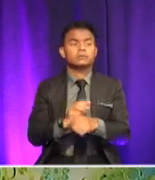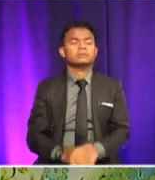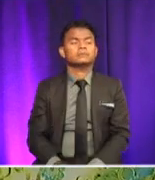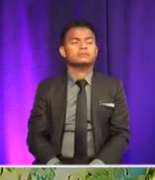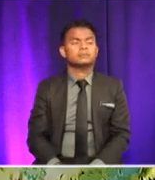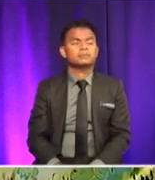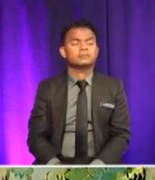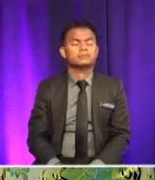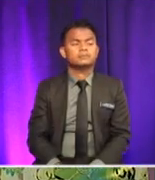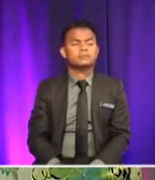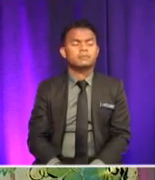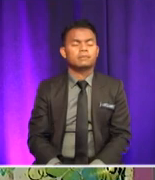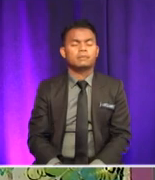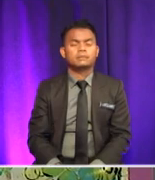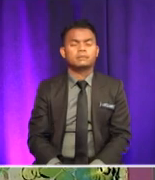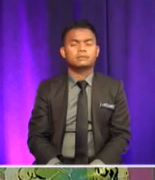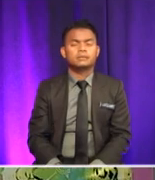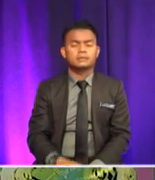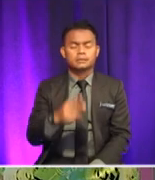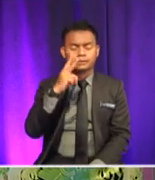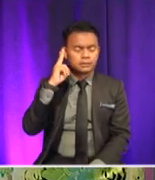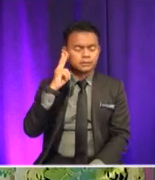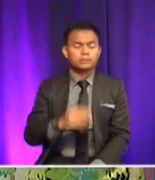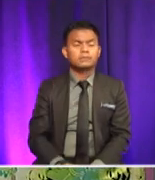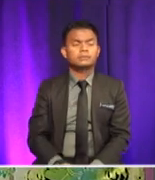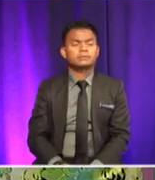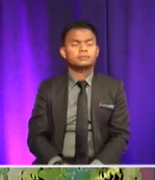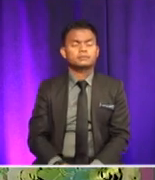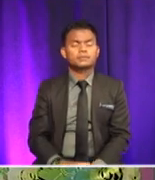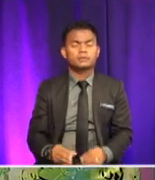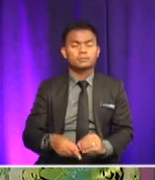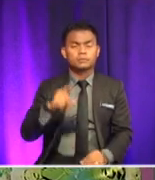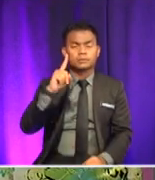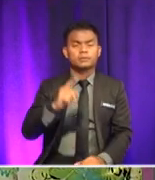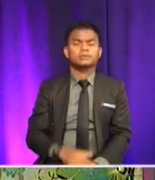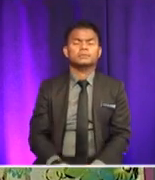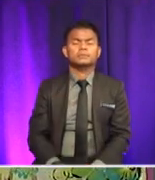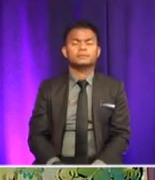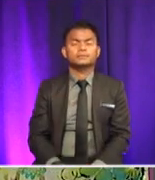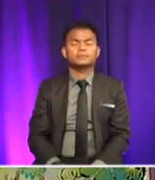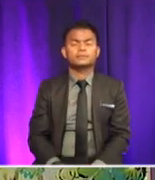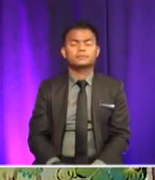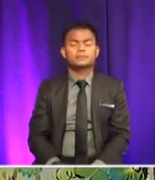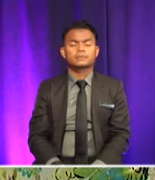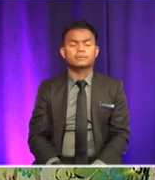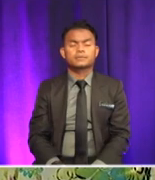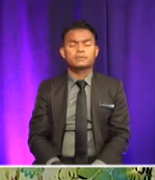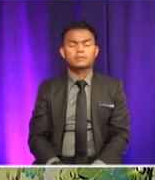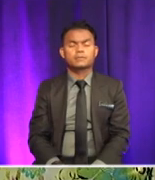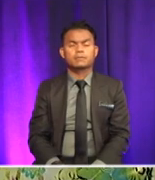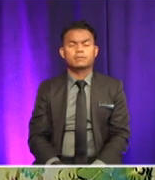checklist. Always look back at your final checklist. So, the first checklist is read the question,